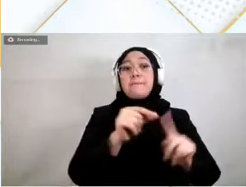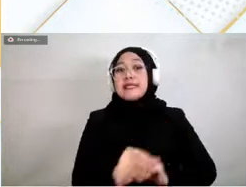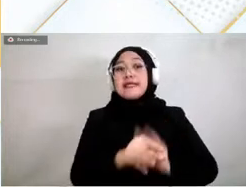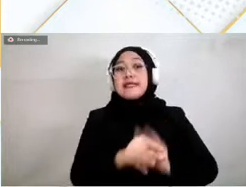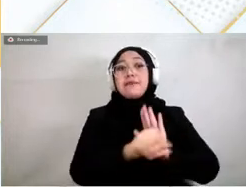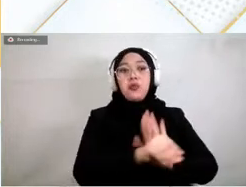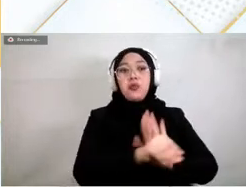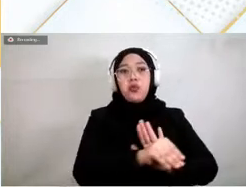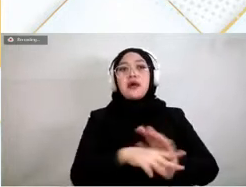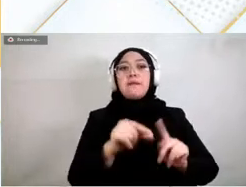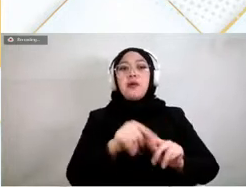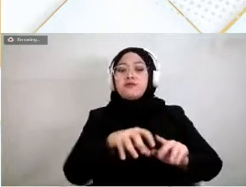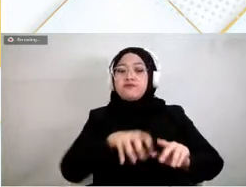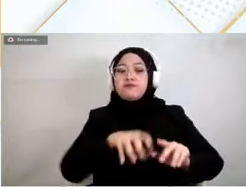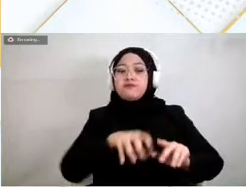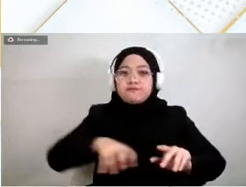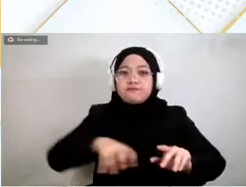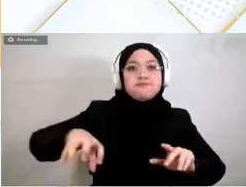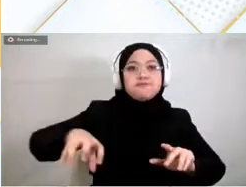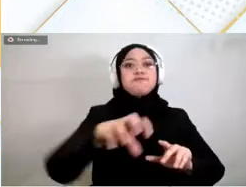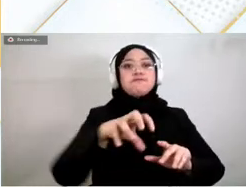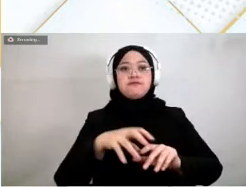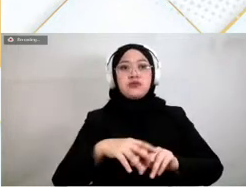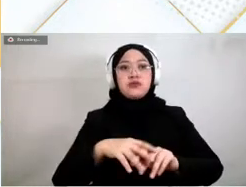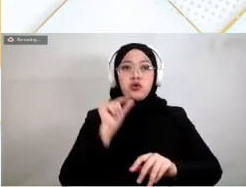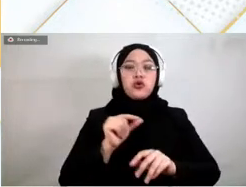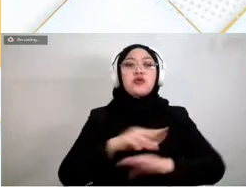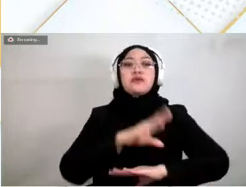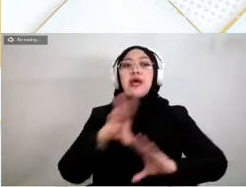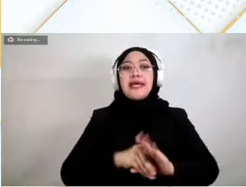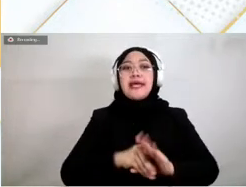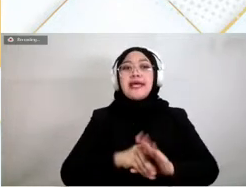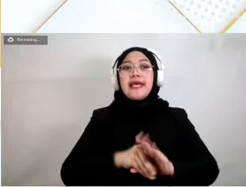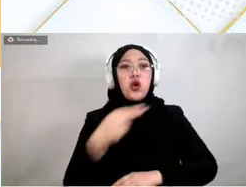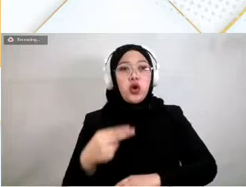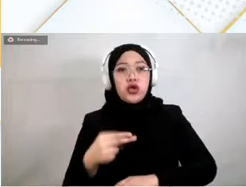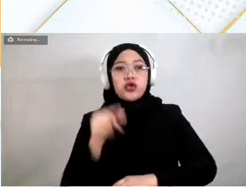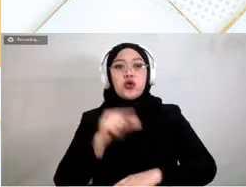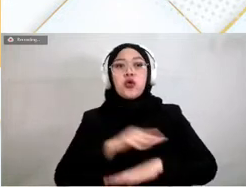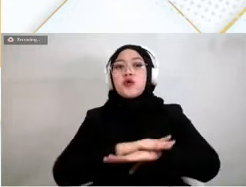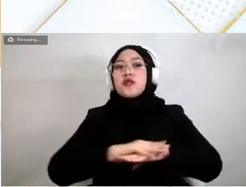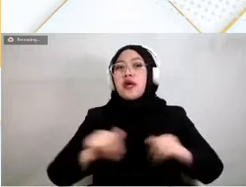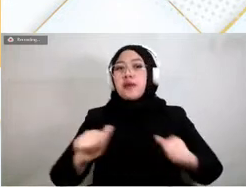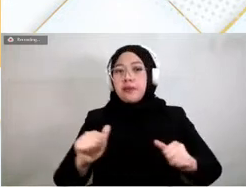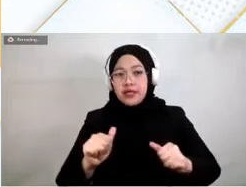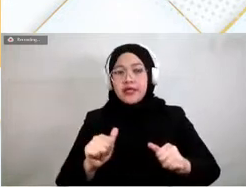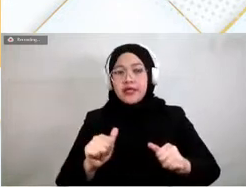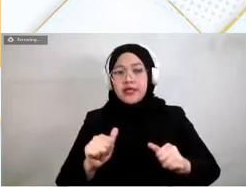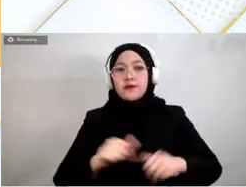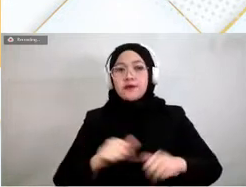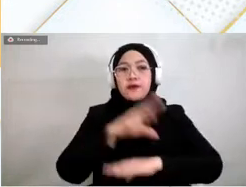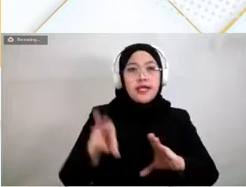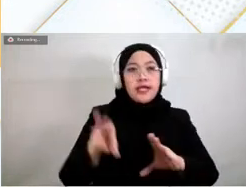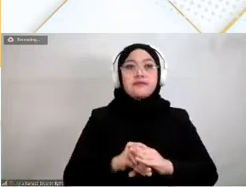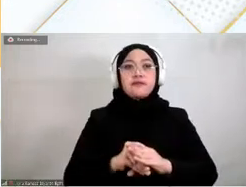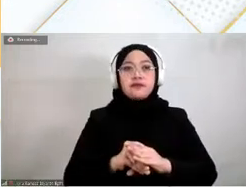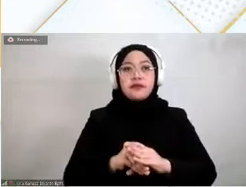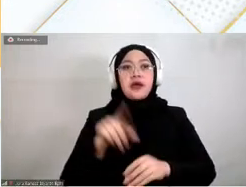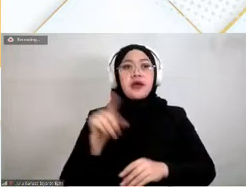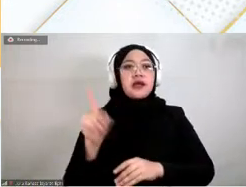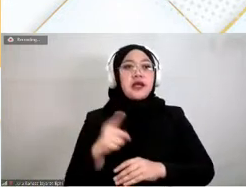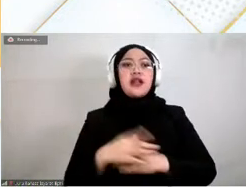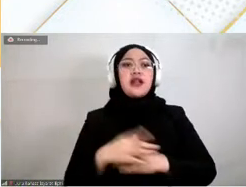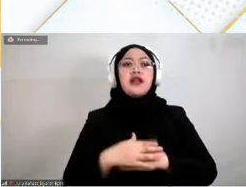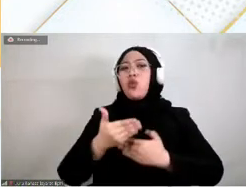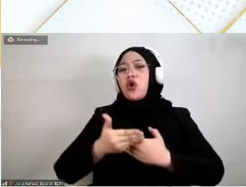Province as inseparable sovereign parts of Indonesia remain stable and increasingly prosperous from time to